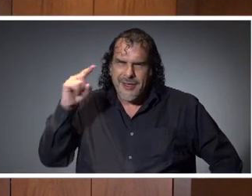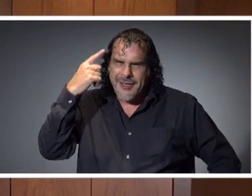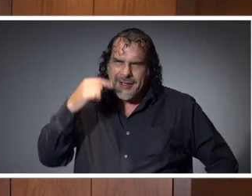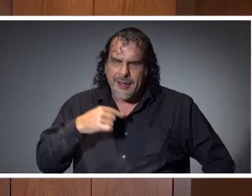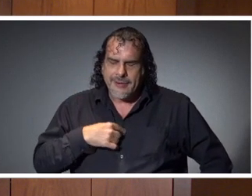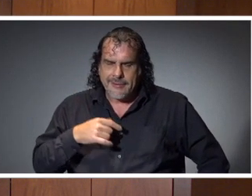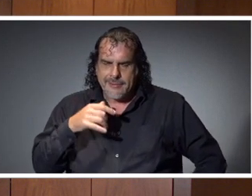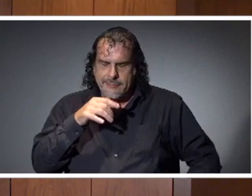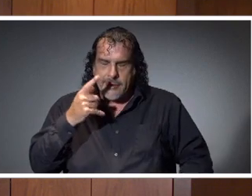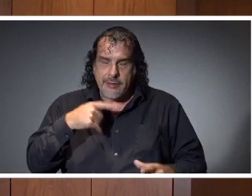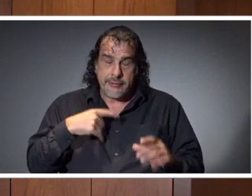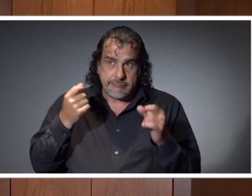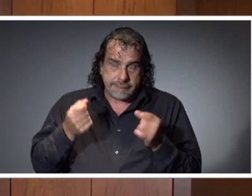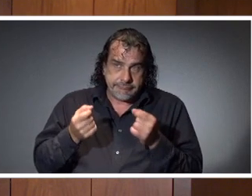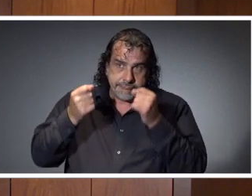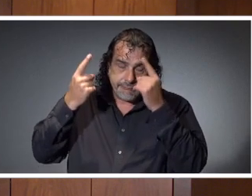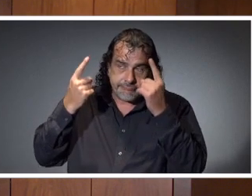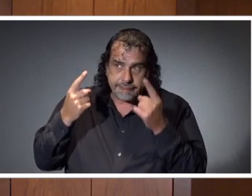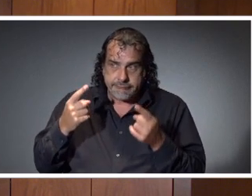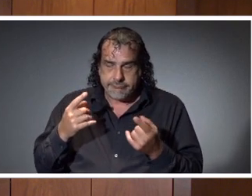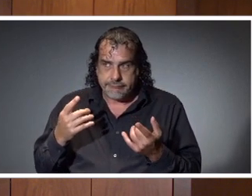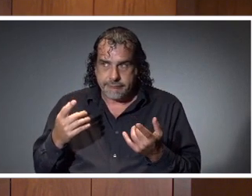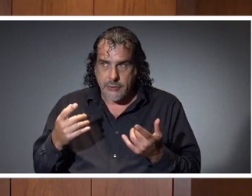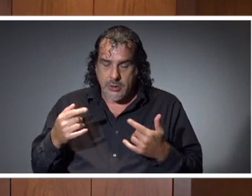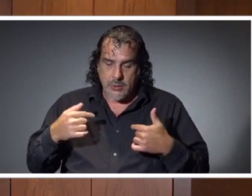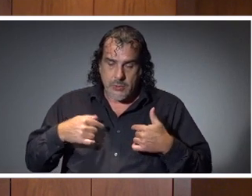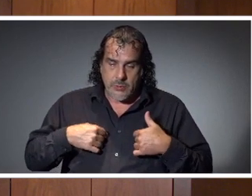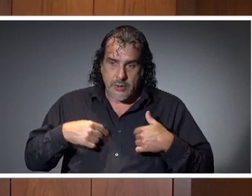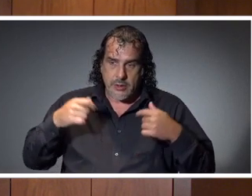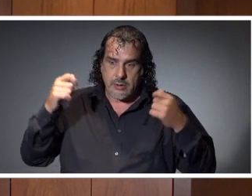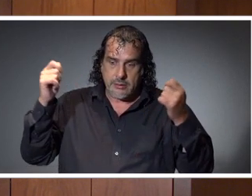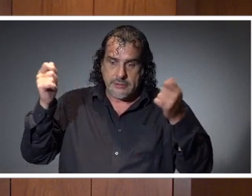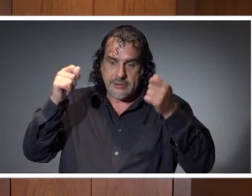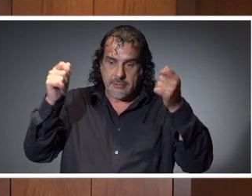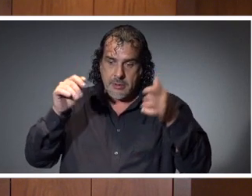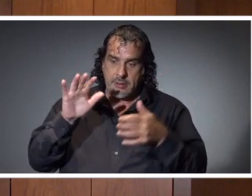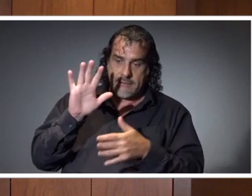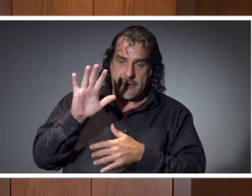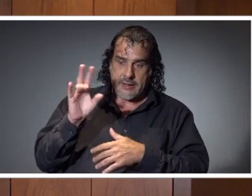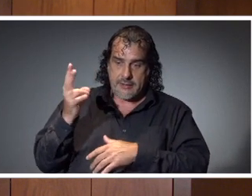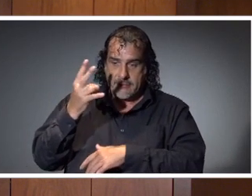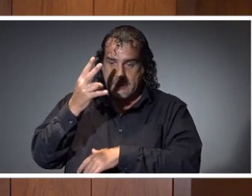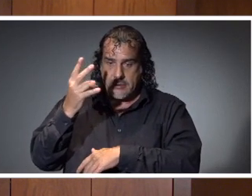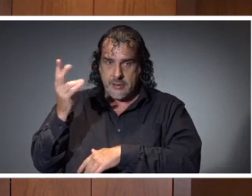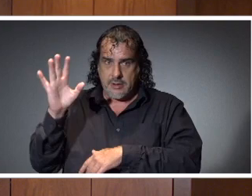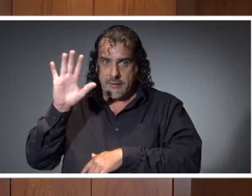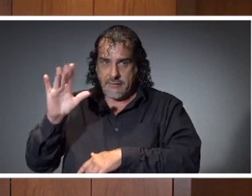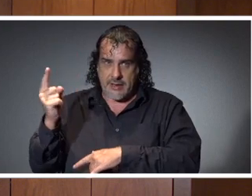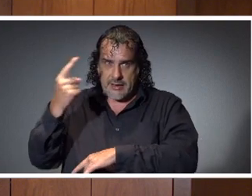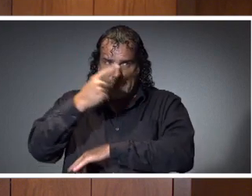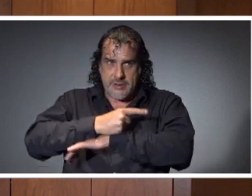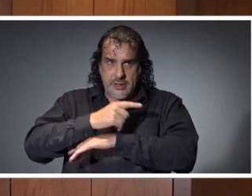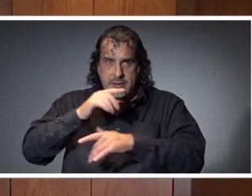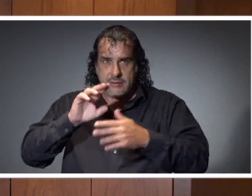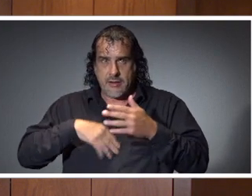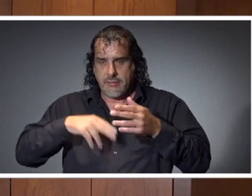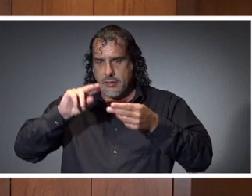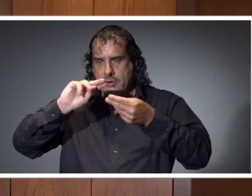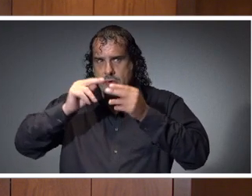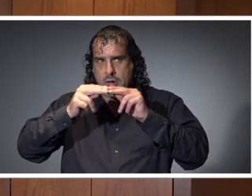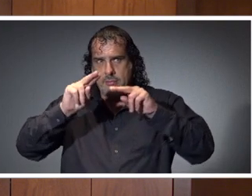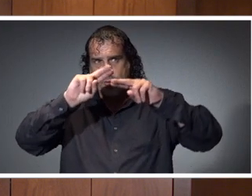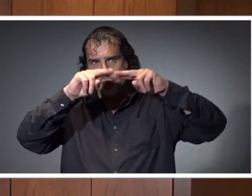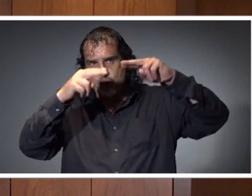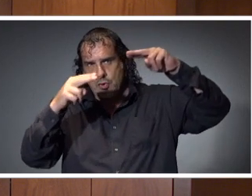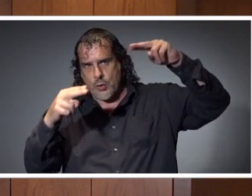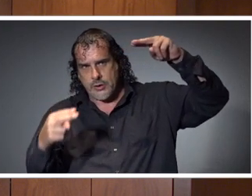my head around, and a lot of viewers are, that we are celebrating 5 days of cases going down, and then this